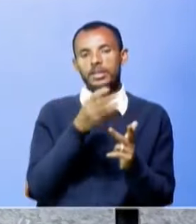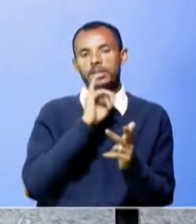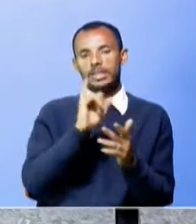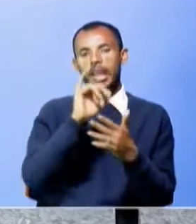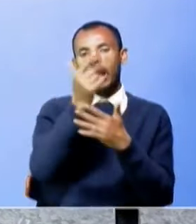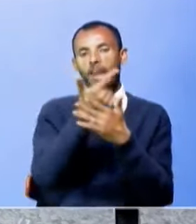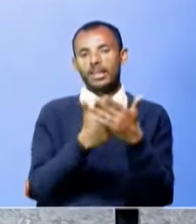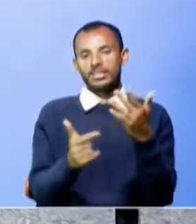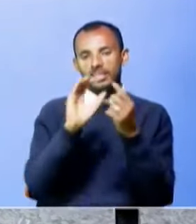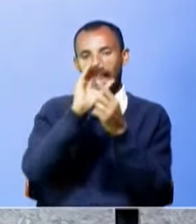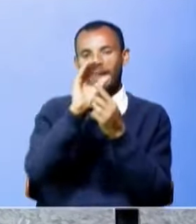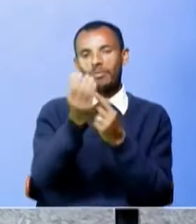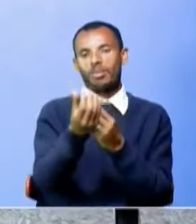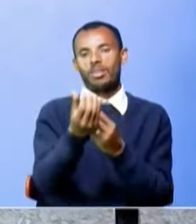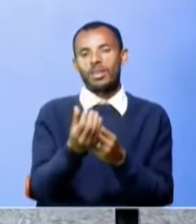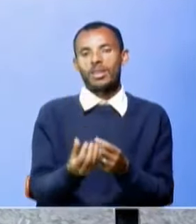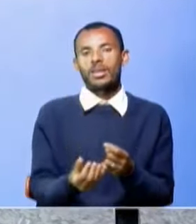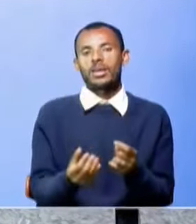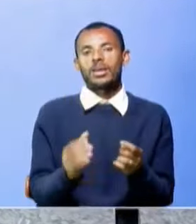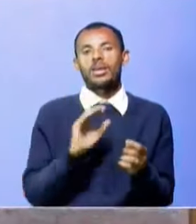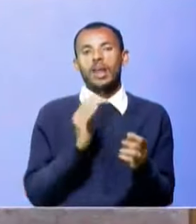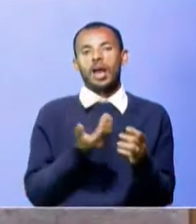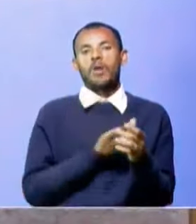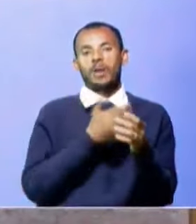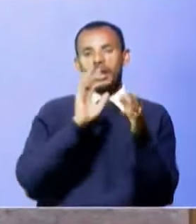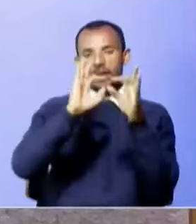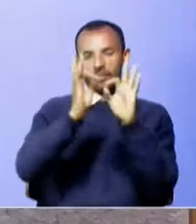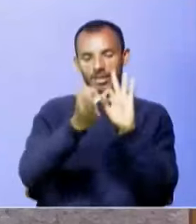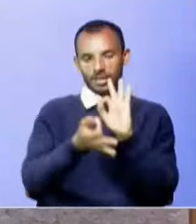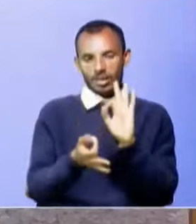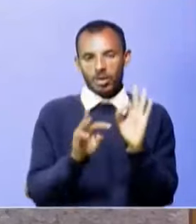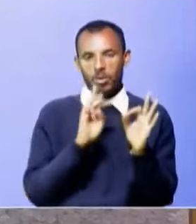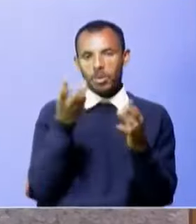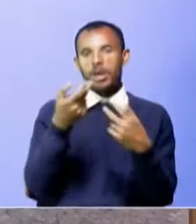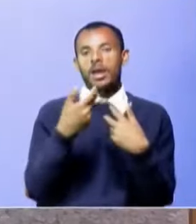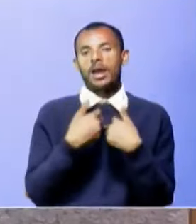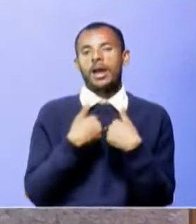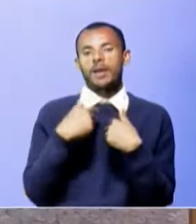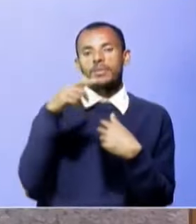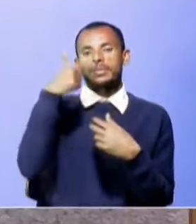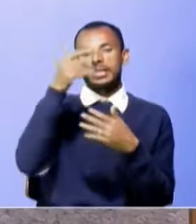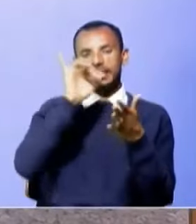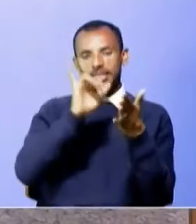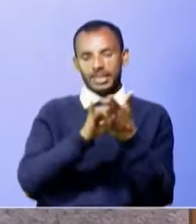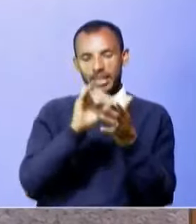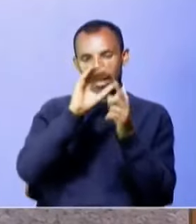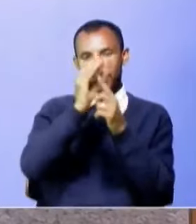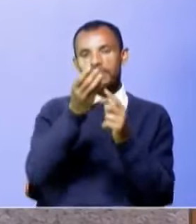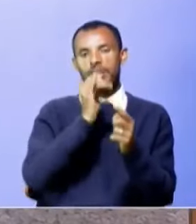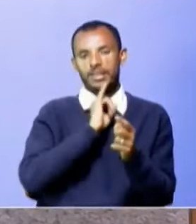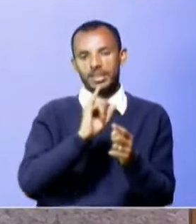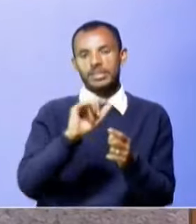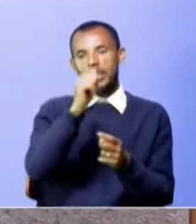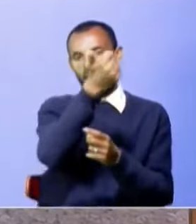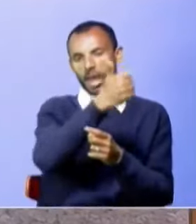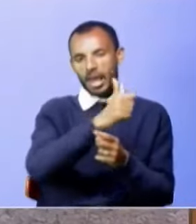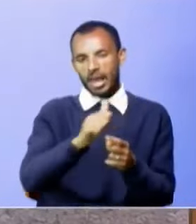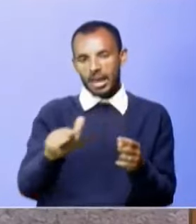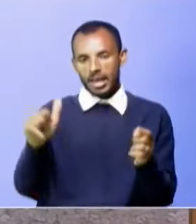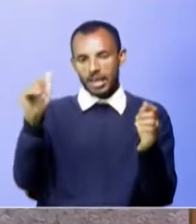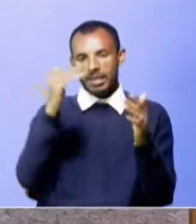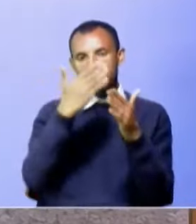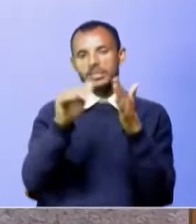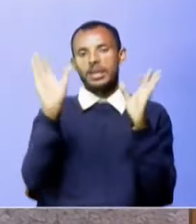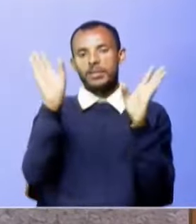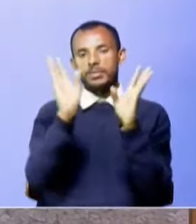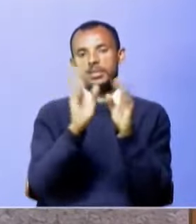the events. In our definition, we have said that an event is any subset of a